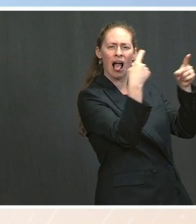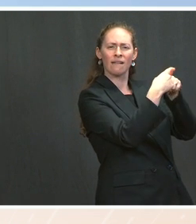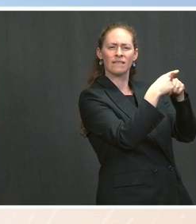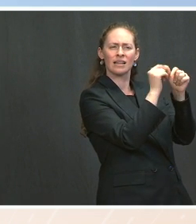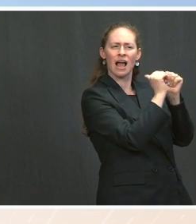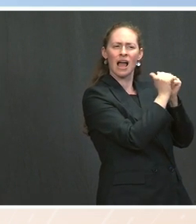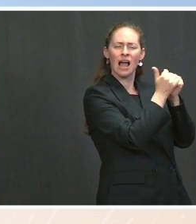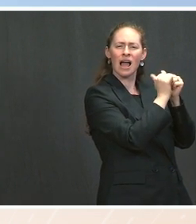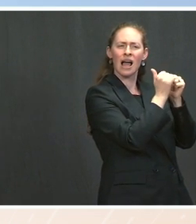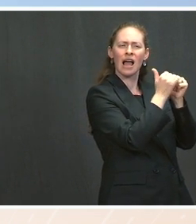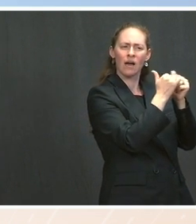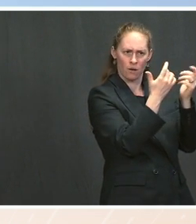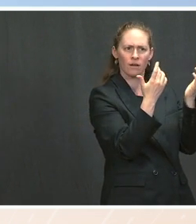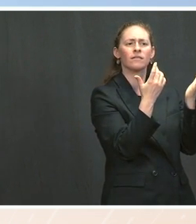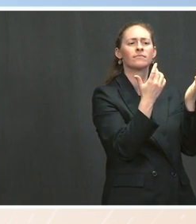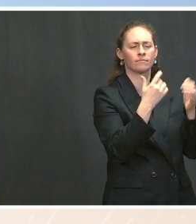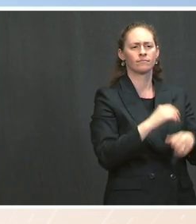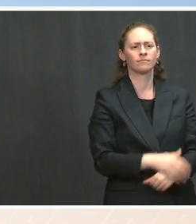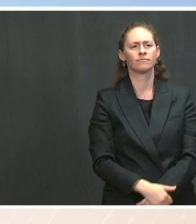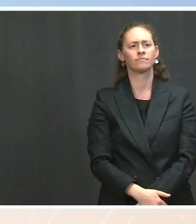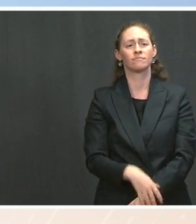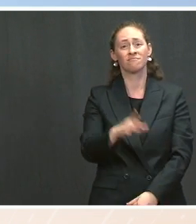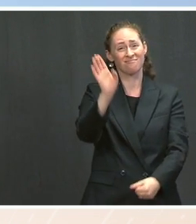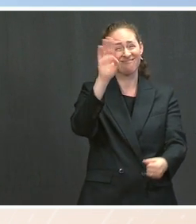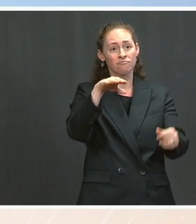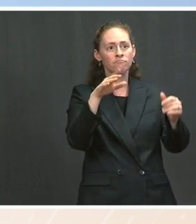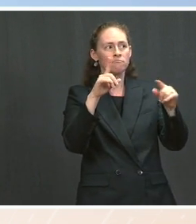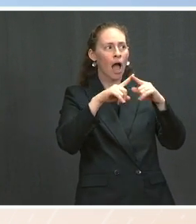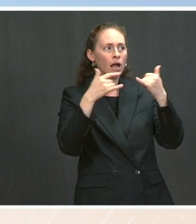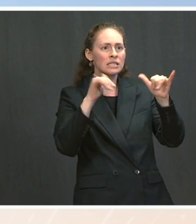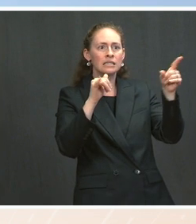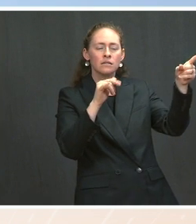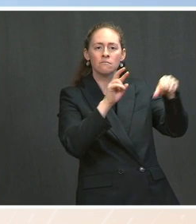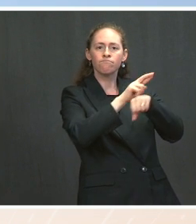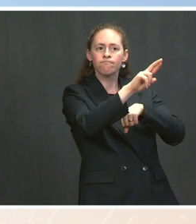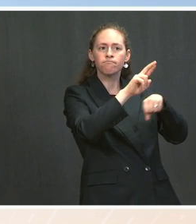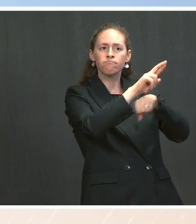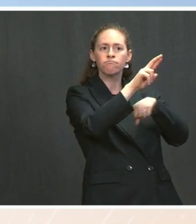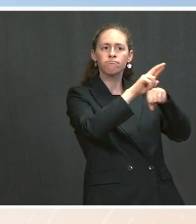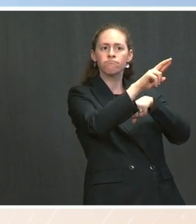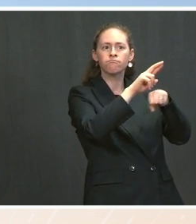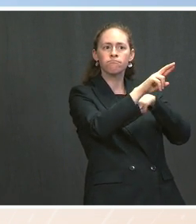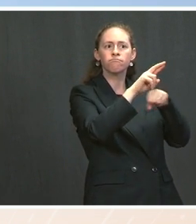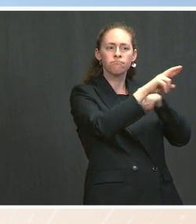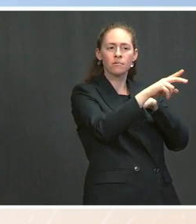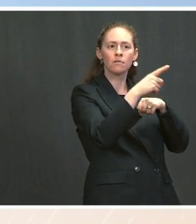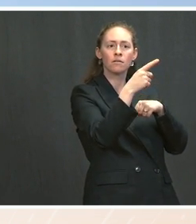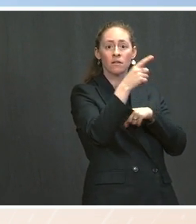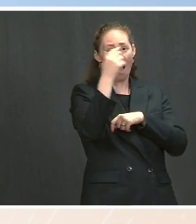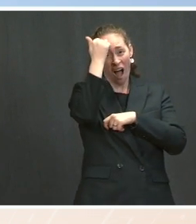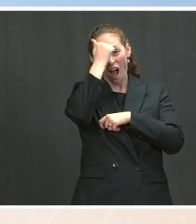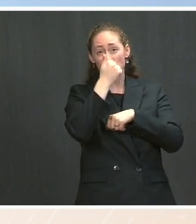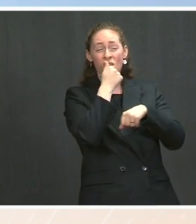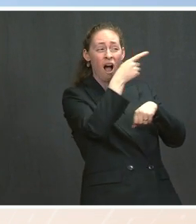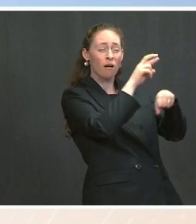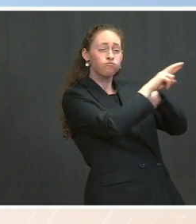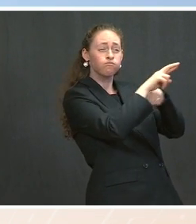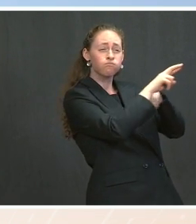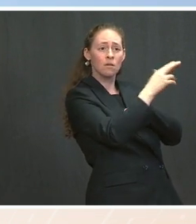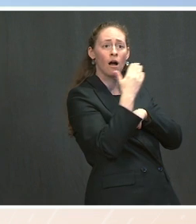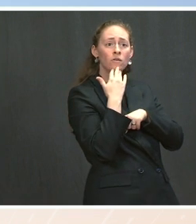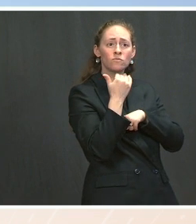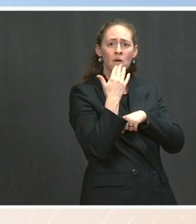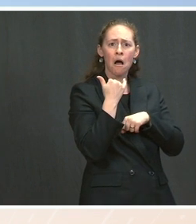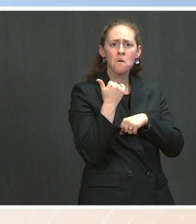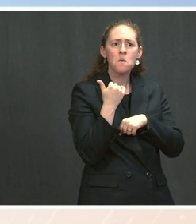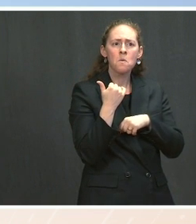there were thousands of rockets coming into cities in Israel from Hamas. And that was something the prime minister was going to